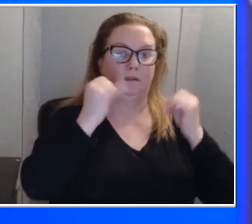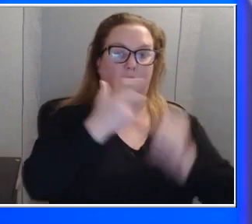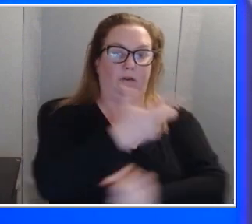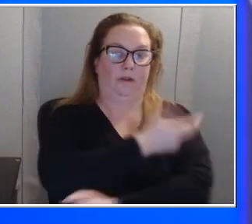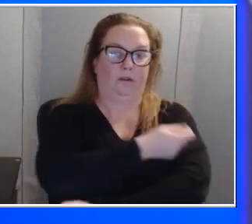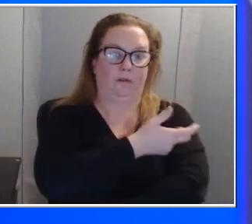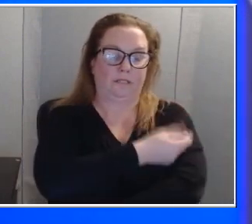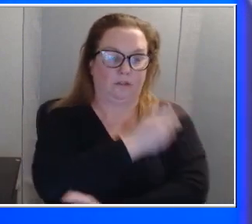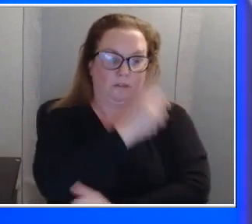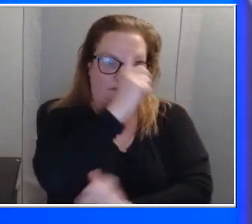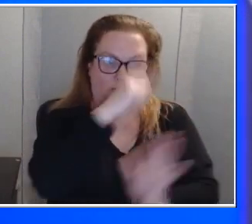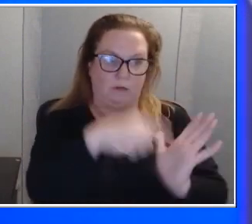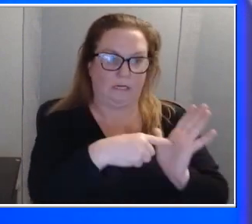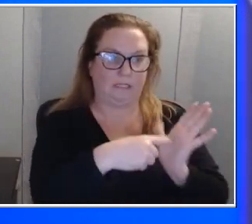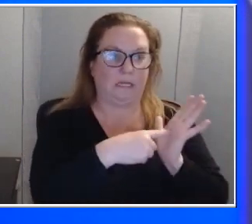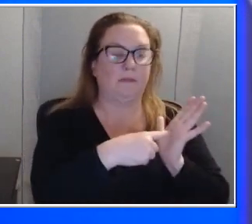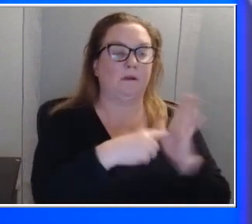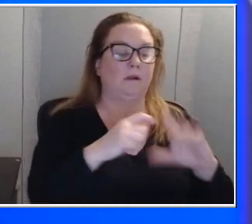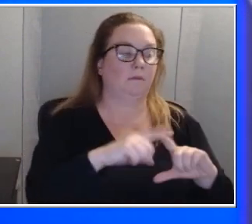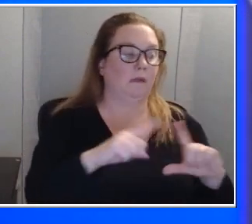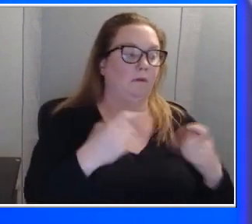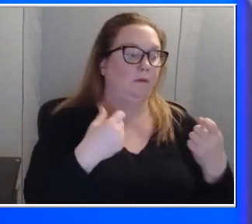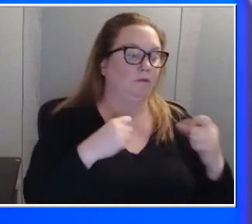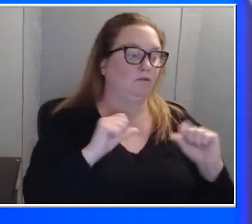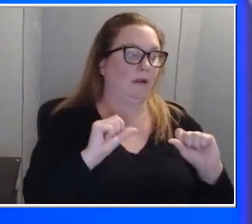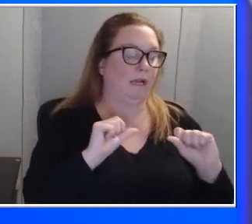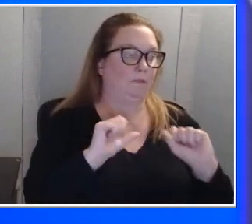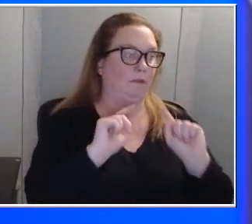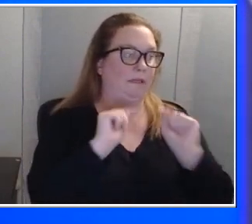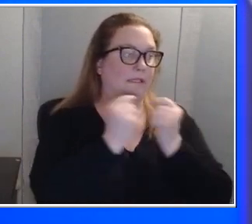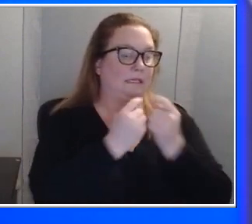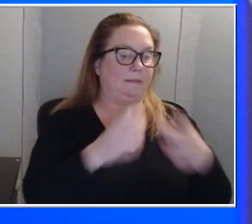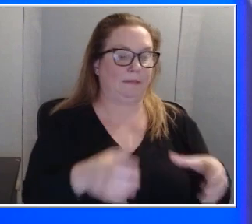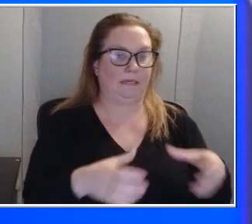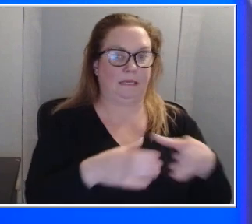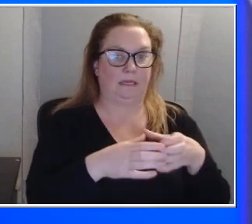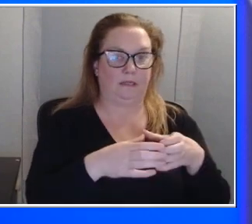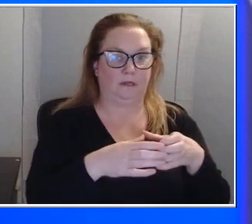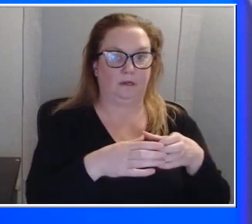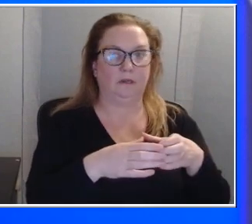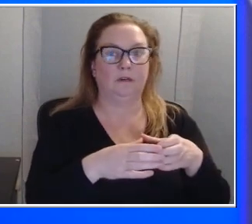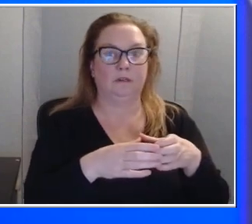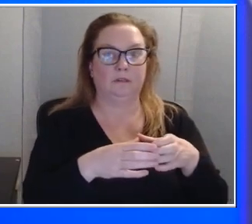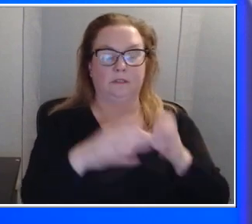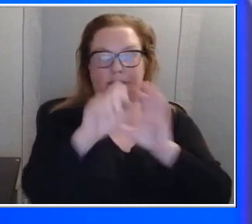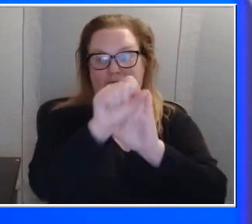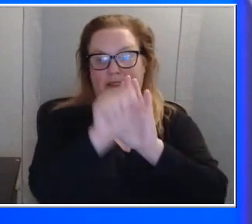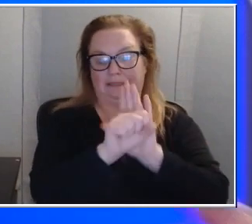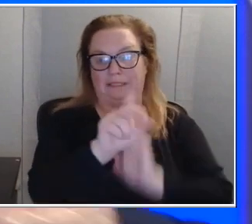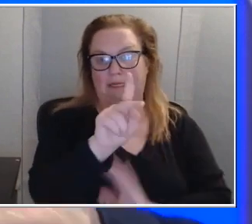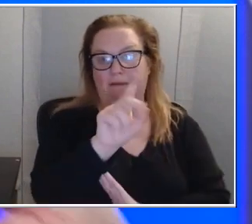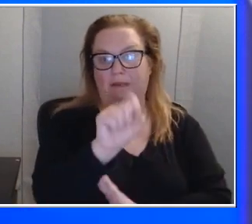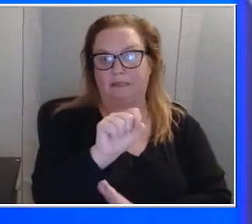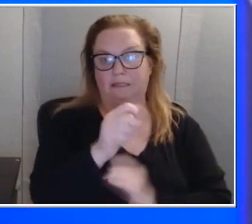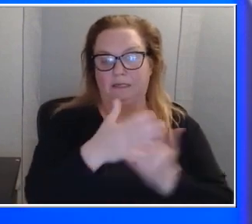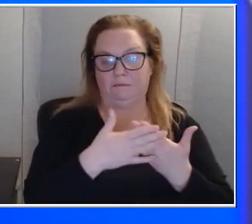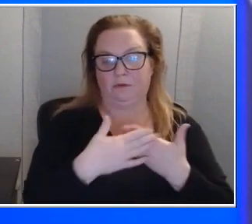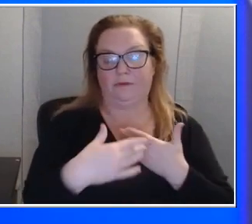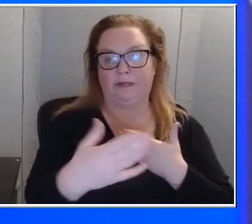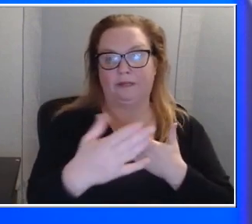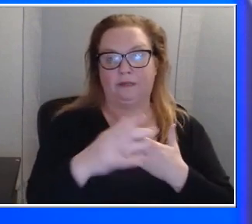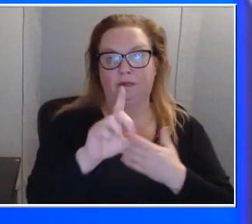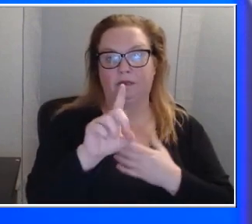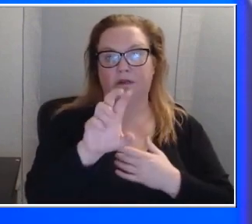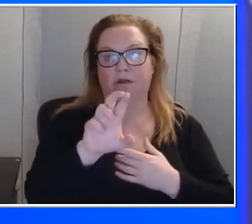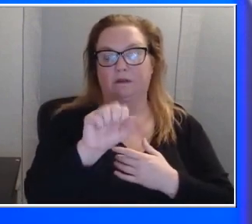example. But we just tried to put the team together and hold the team together in the state of Kansas and move ahead. Dr. Satterwhite